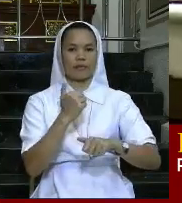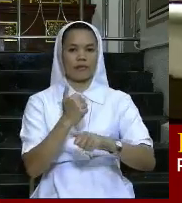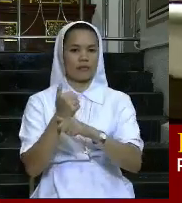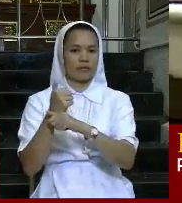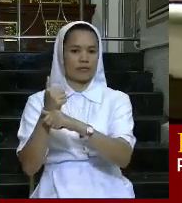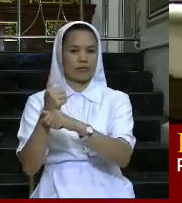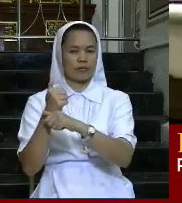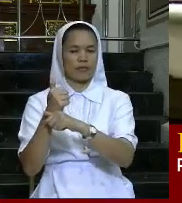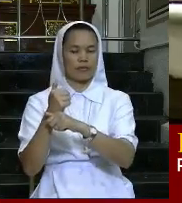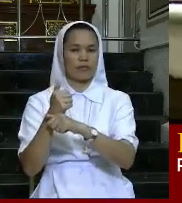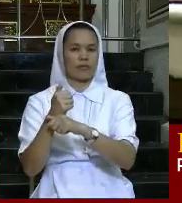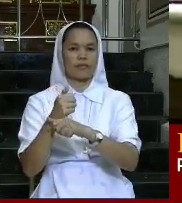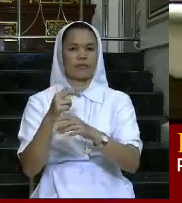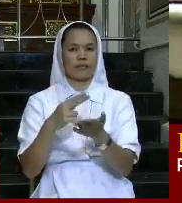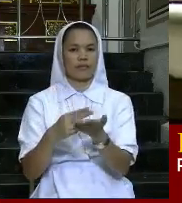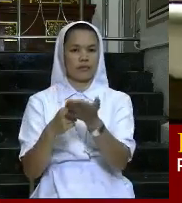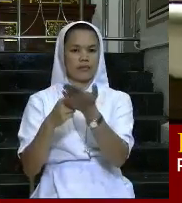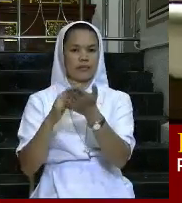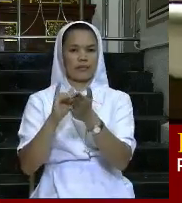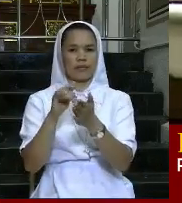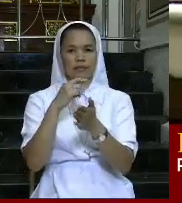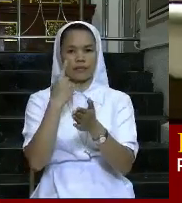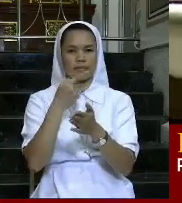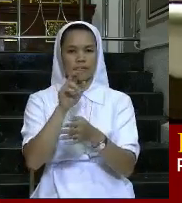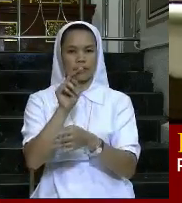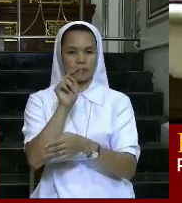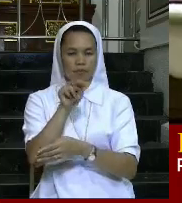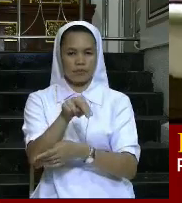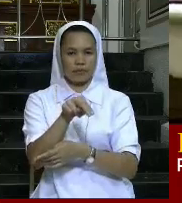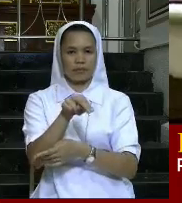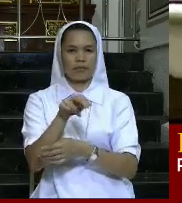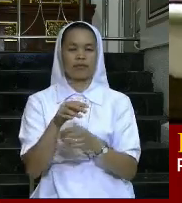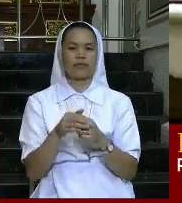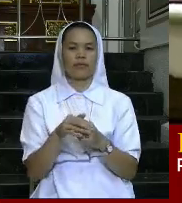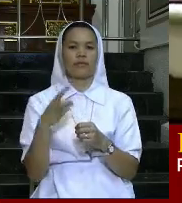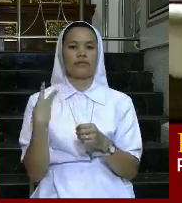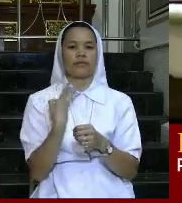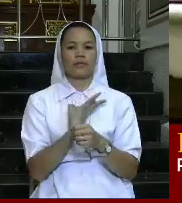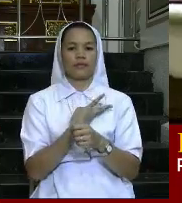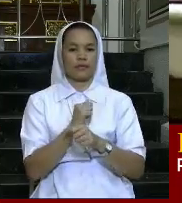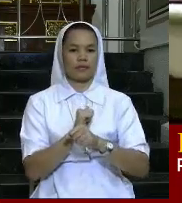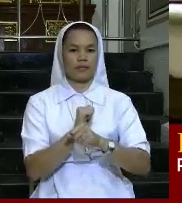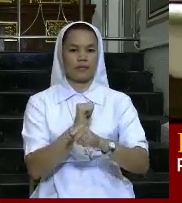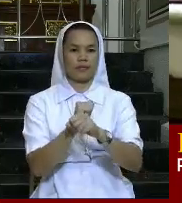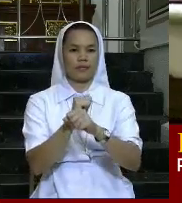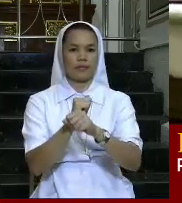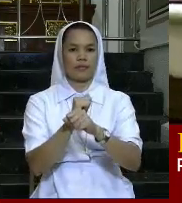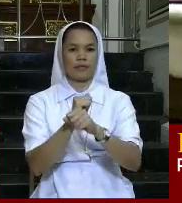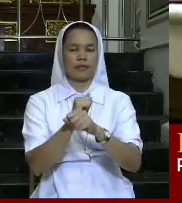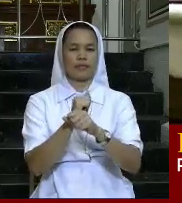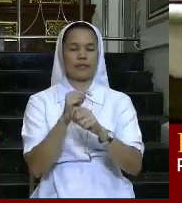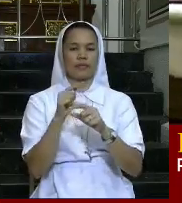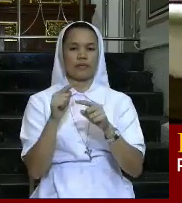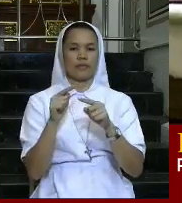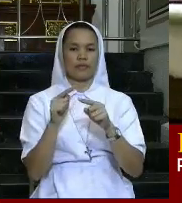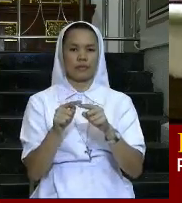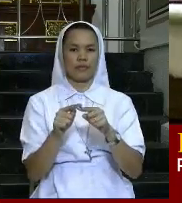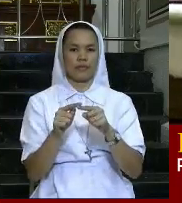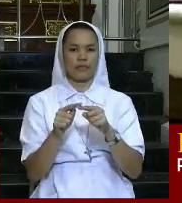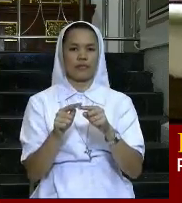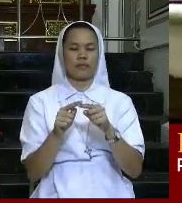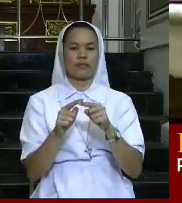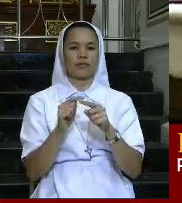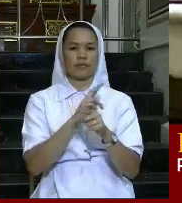parishes in helping those in need. We welcome the LGU and